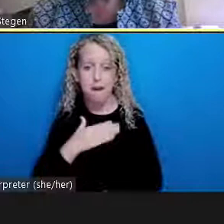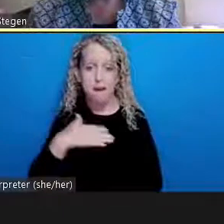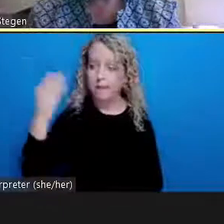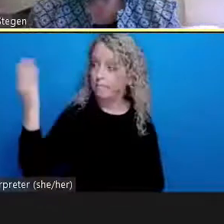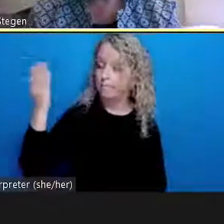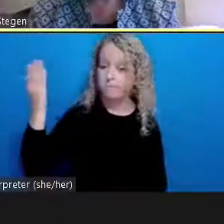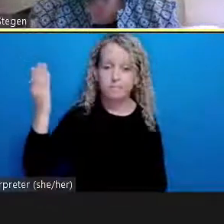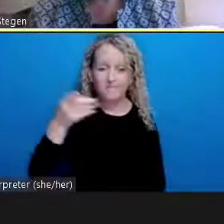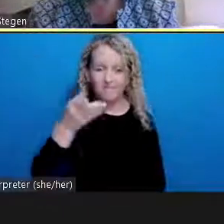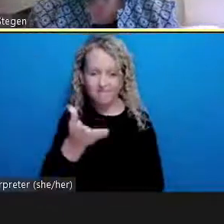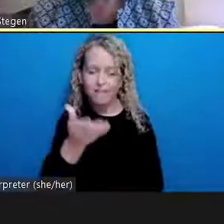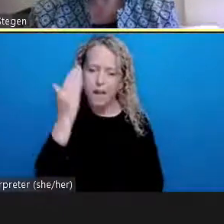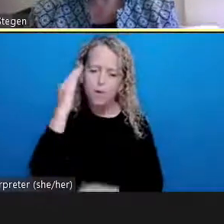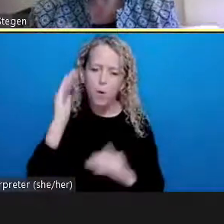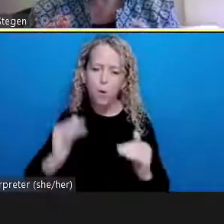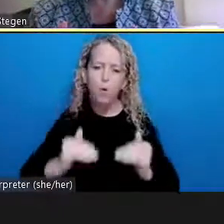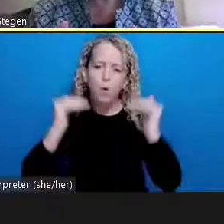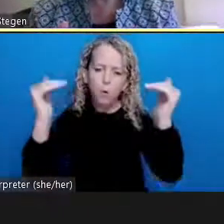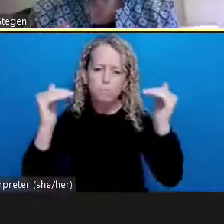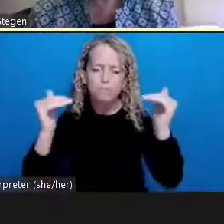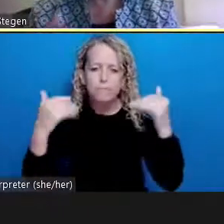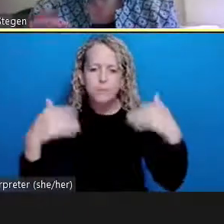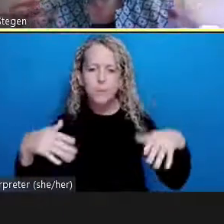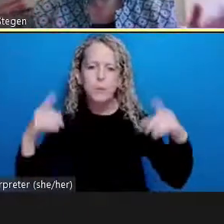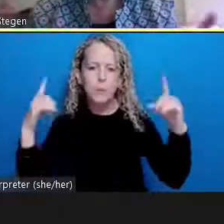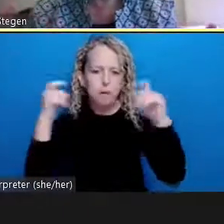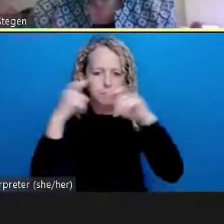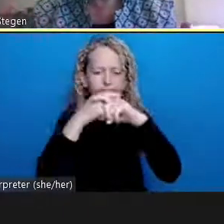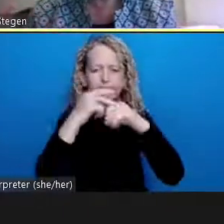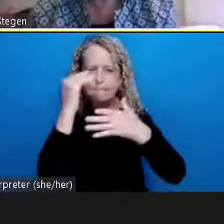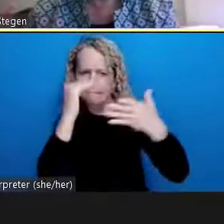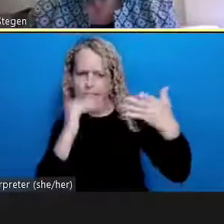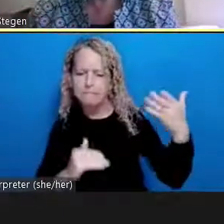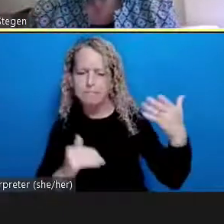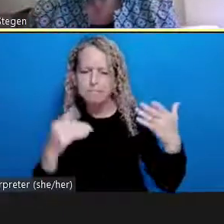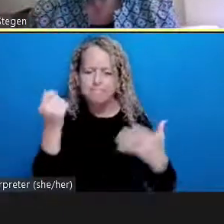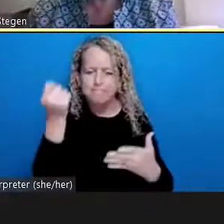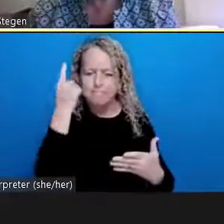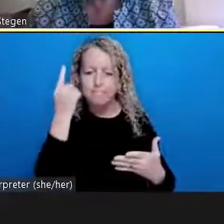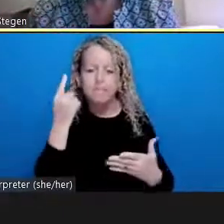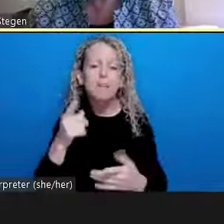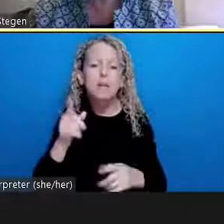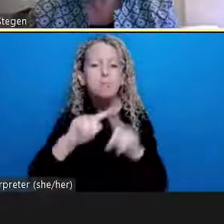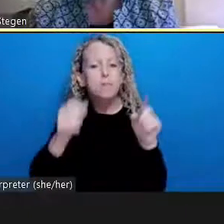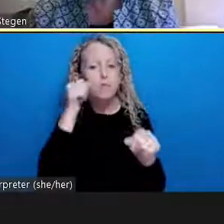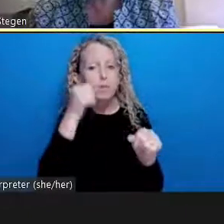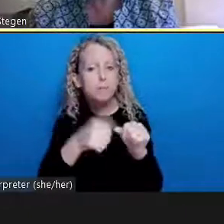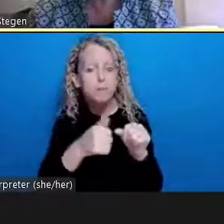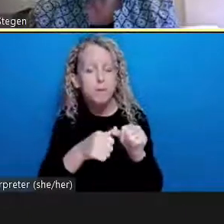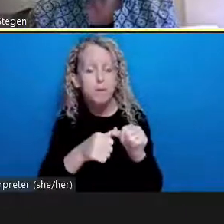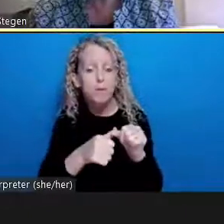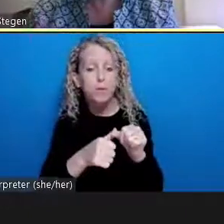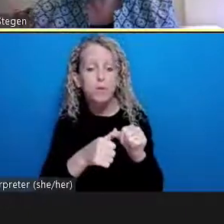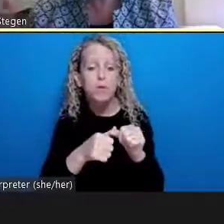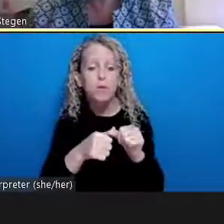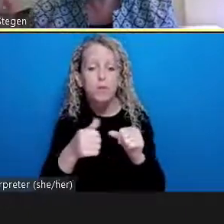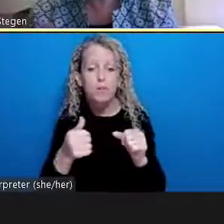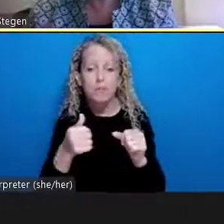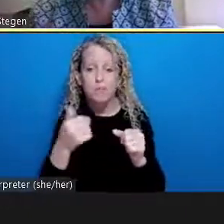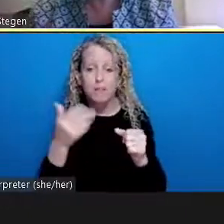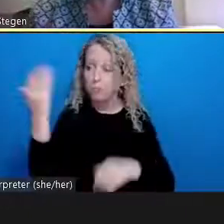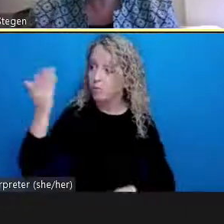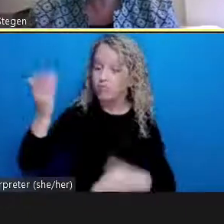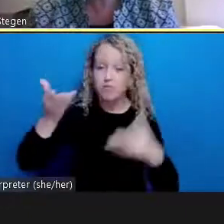high level, and I just want to assure you the time for discussion after our presentations, but also